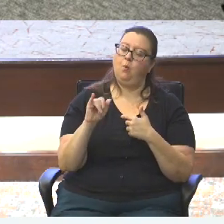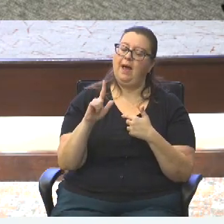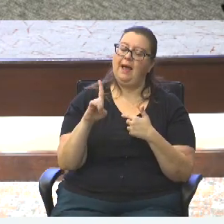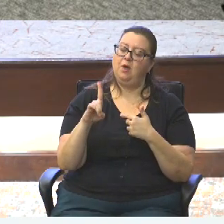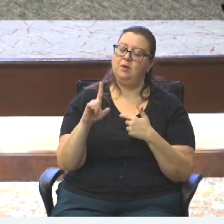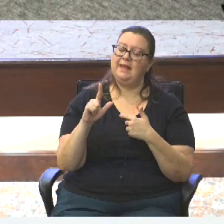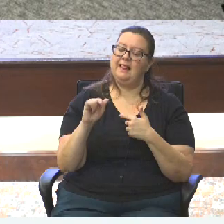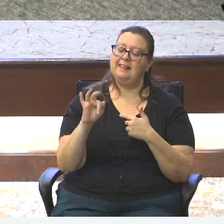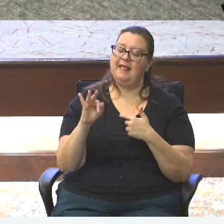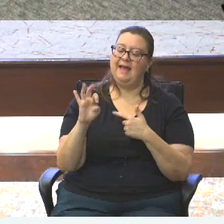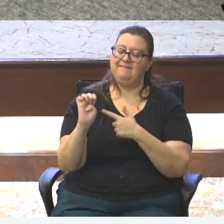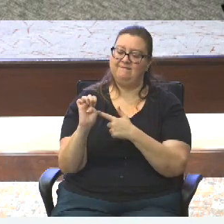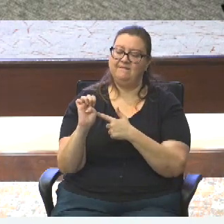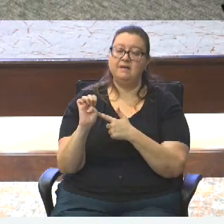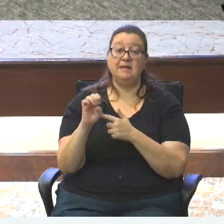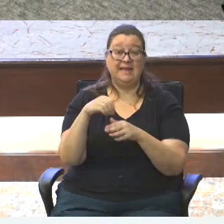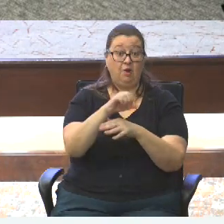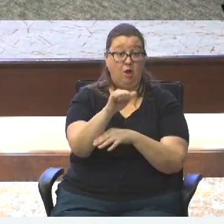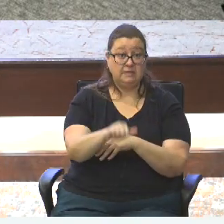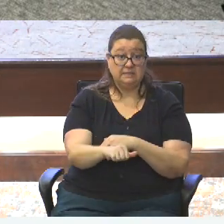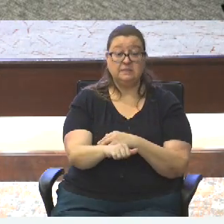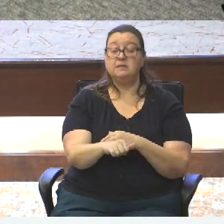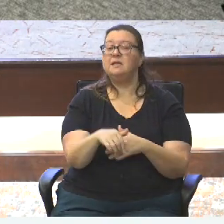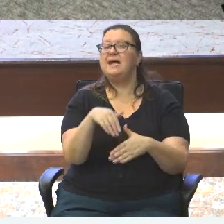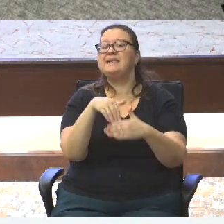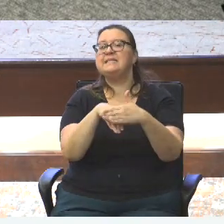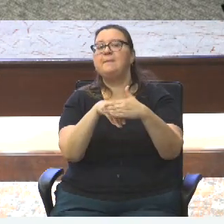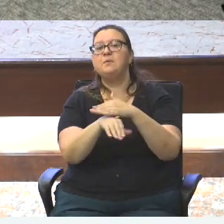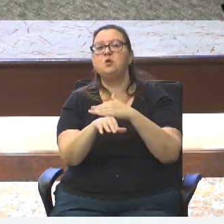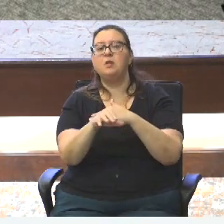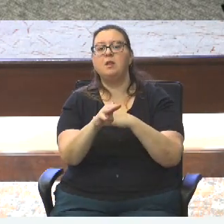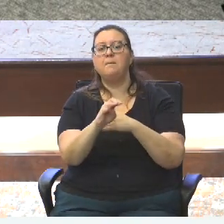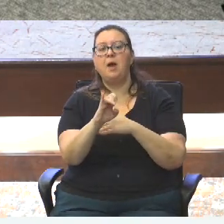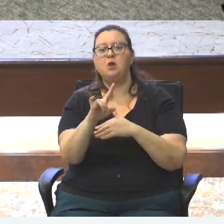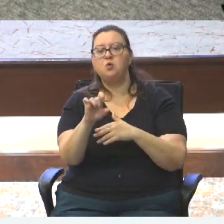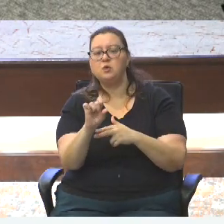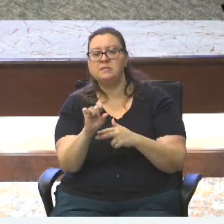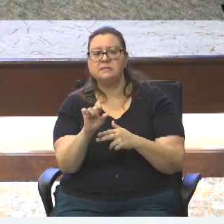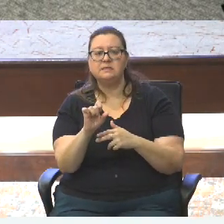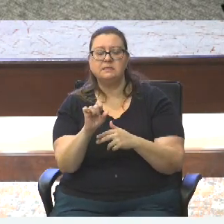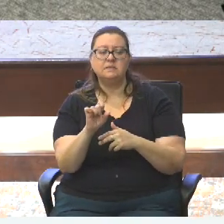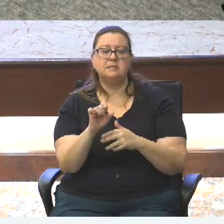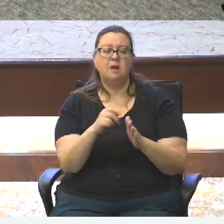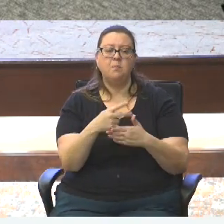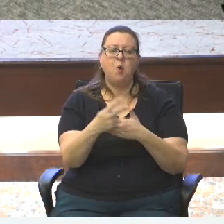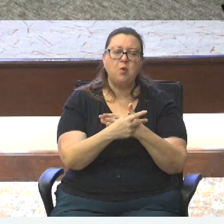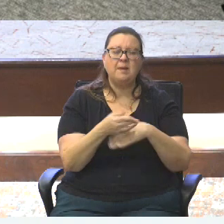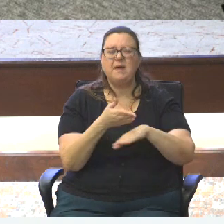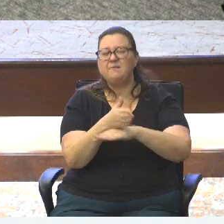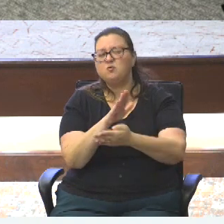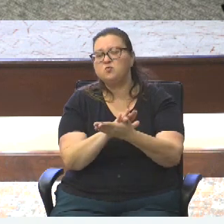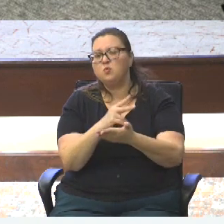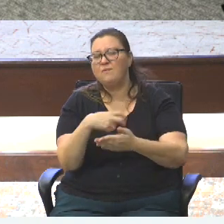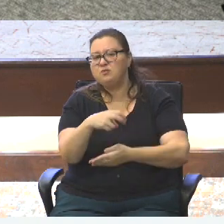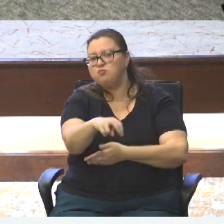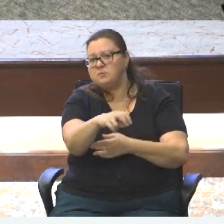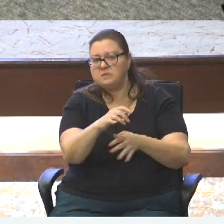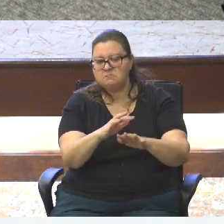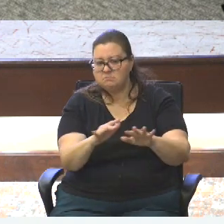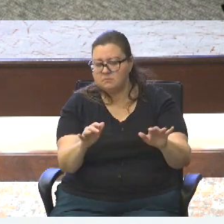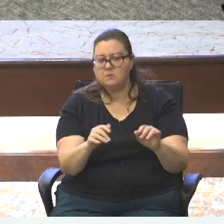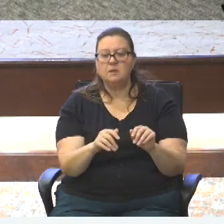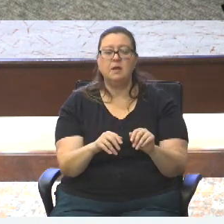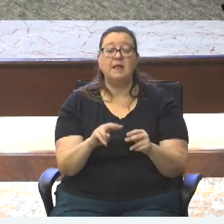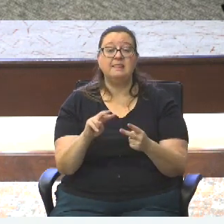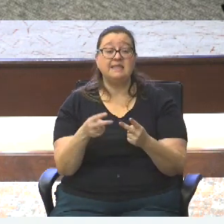Austin. It included accessible admission models and community-centered programs like after-school field trips. The